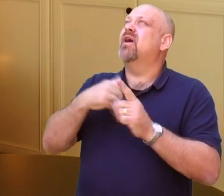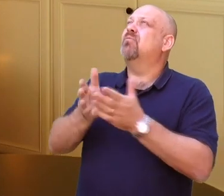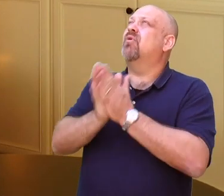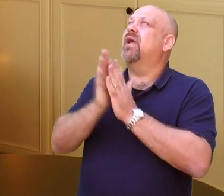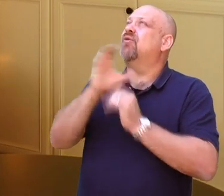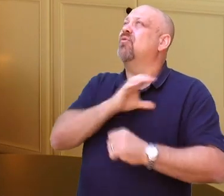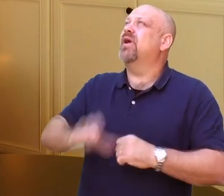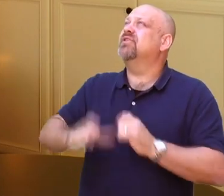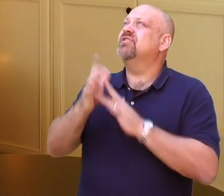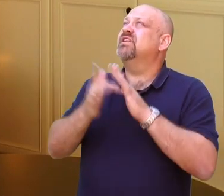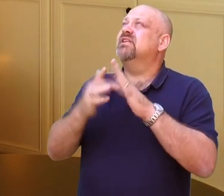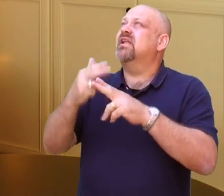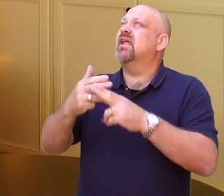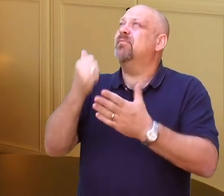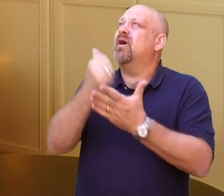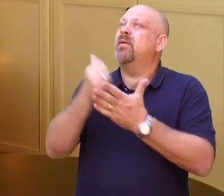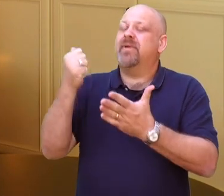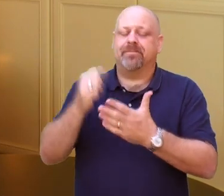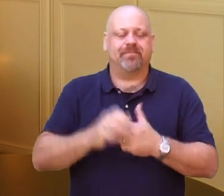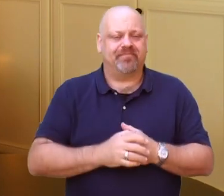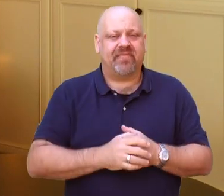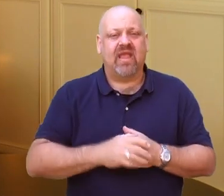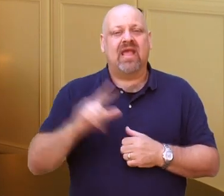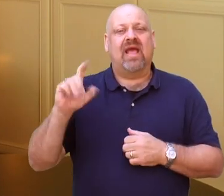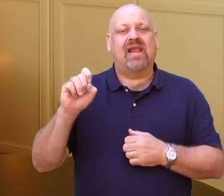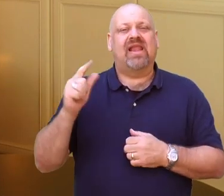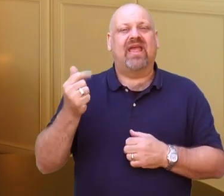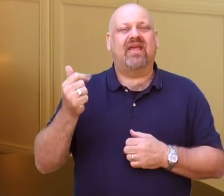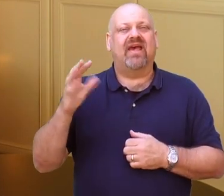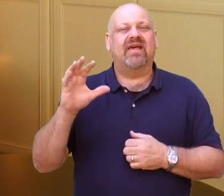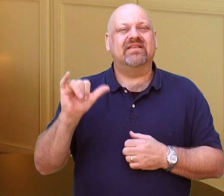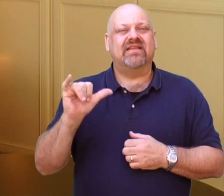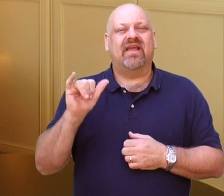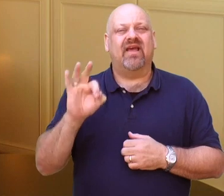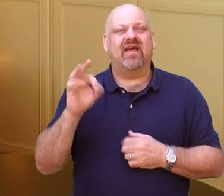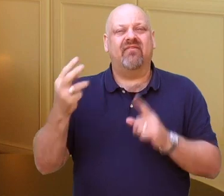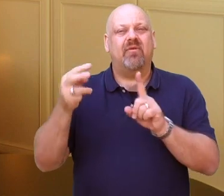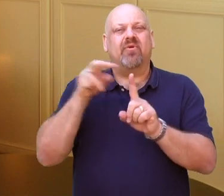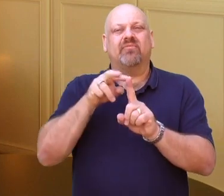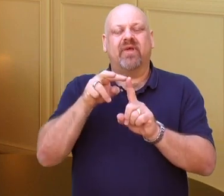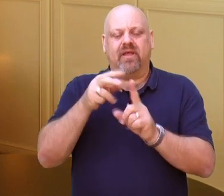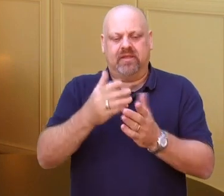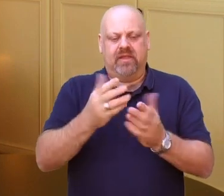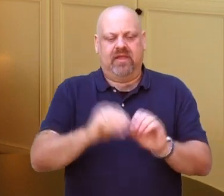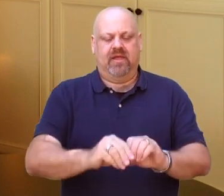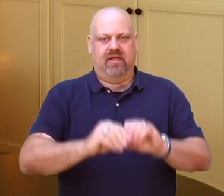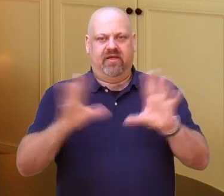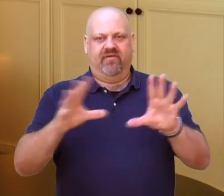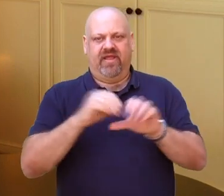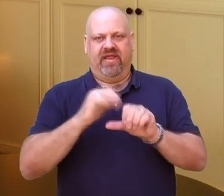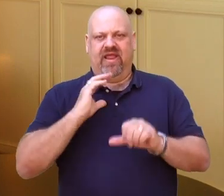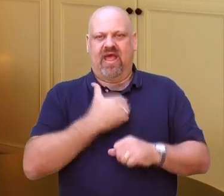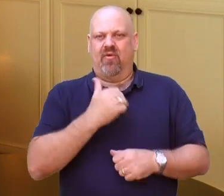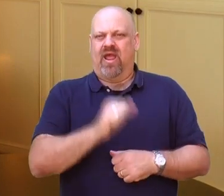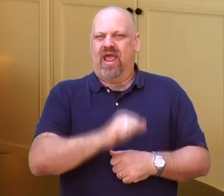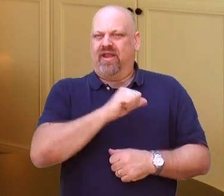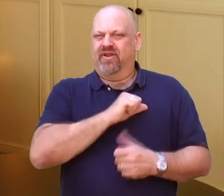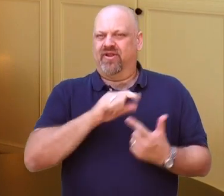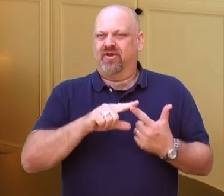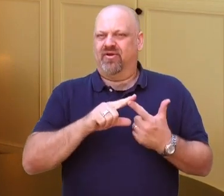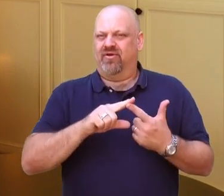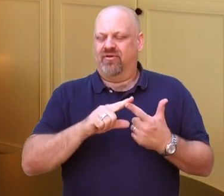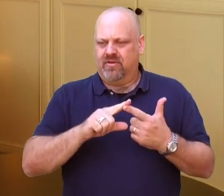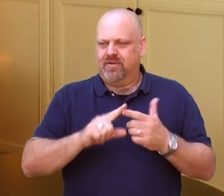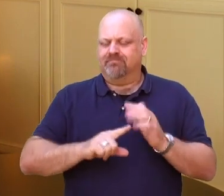Christ Jesus' name. Amen. Well, the legacy of perspective is evident in our attitude,